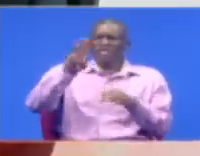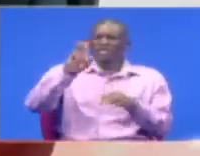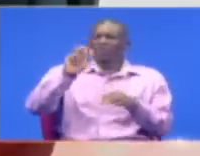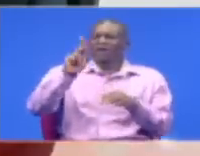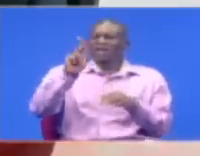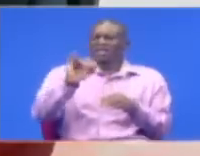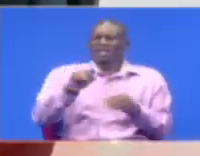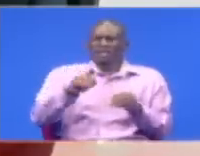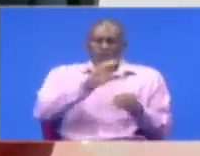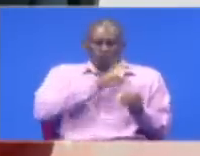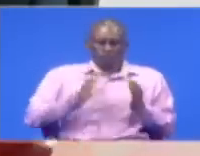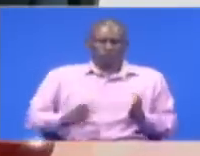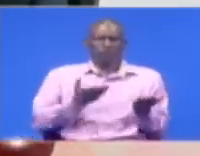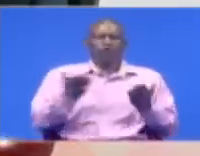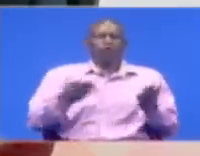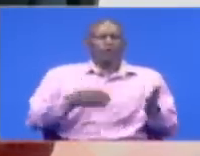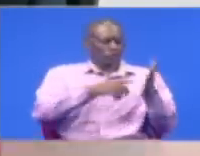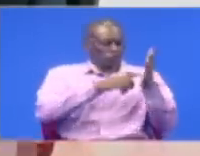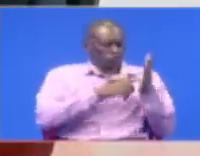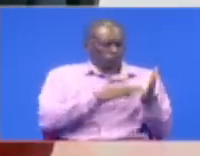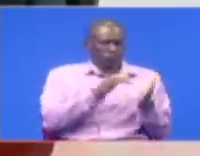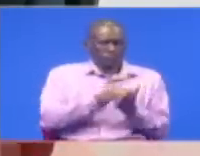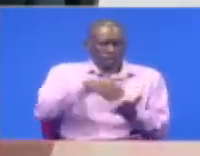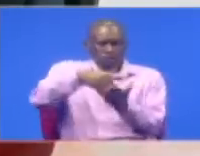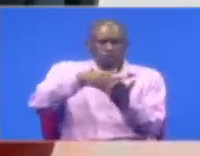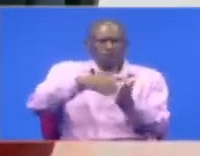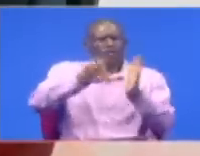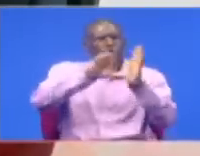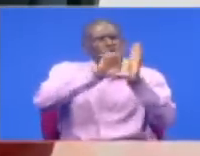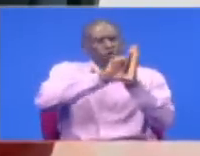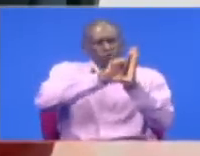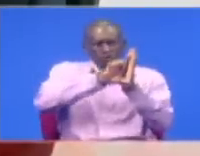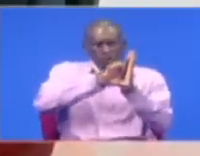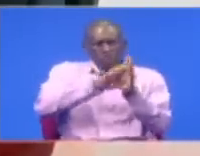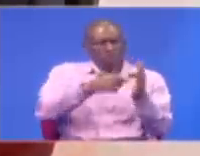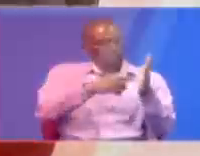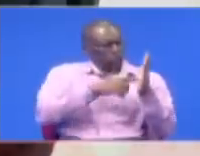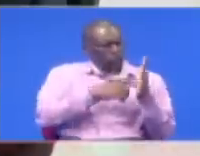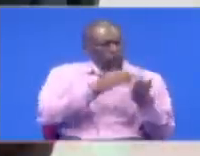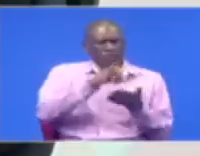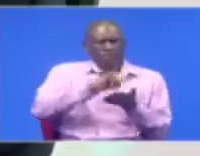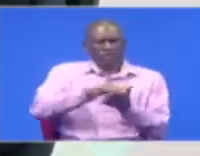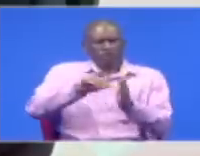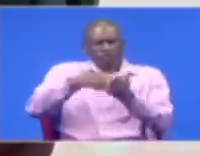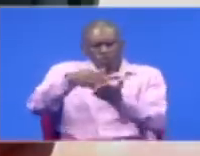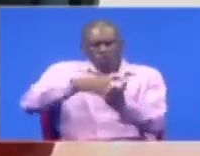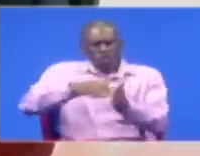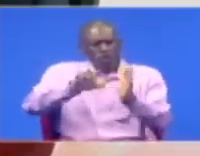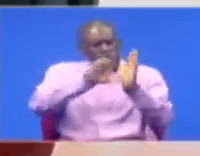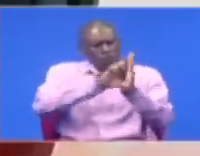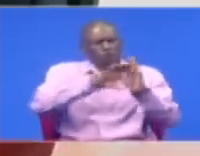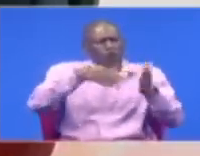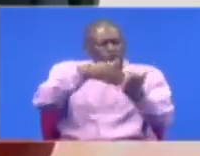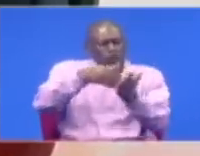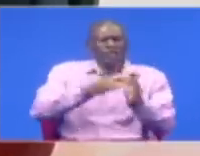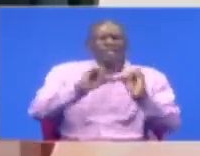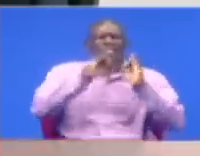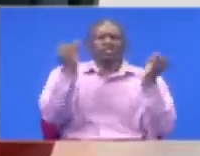was demonstrated that weak laws, weak institutions,